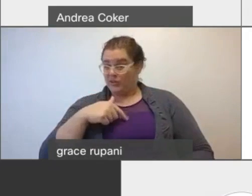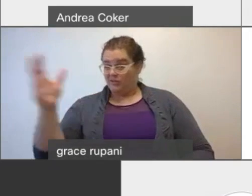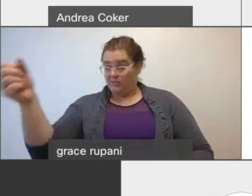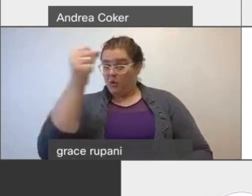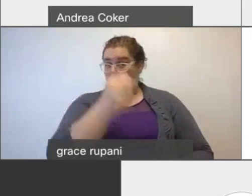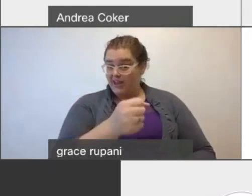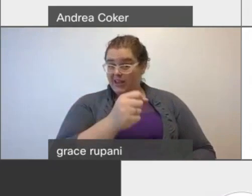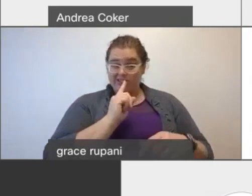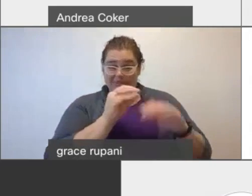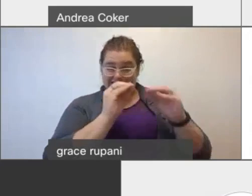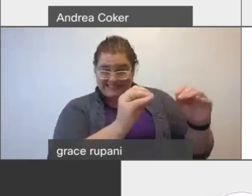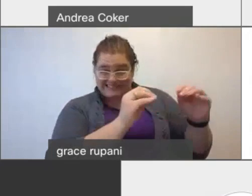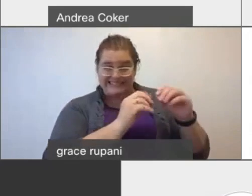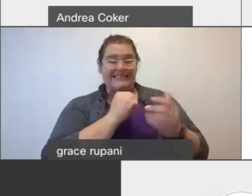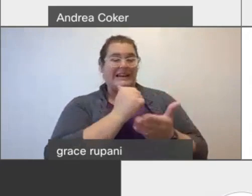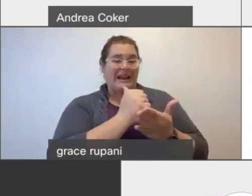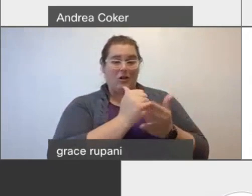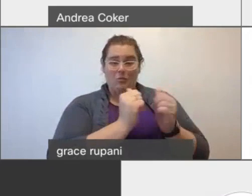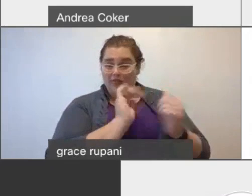outreach?